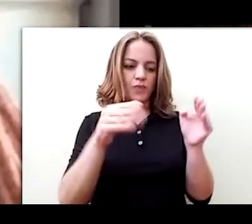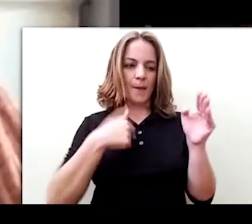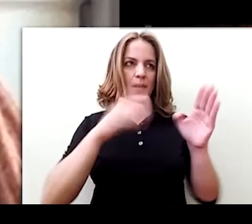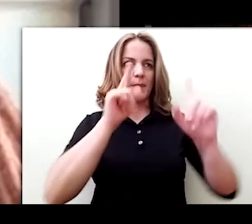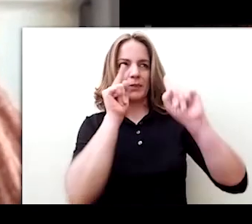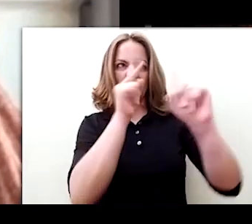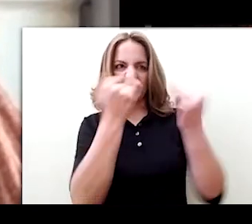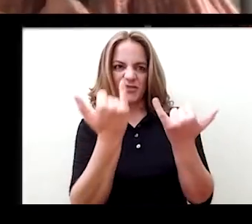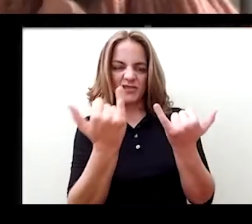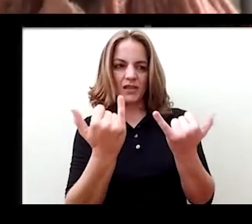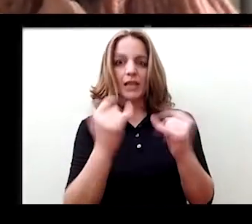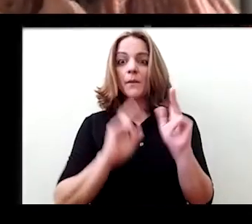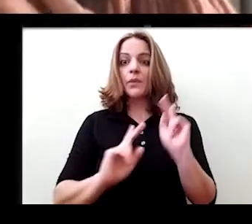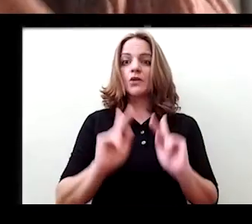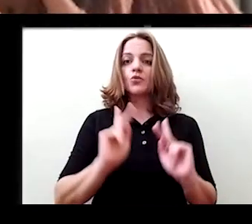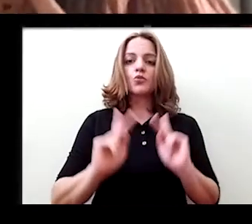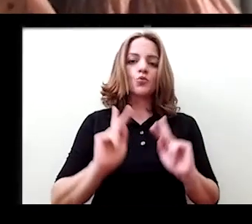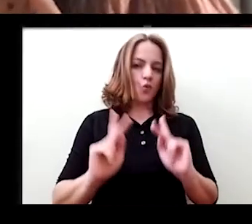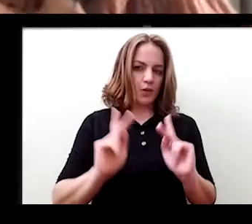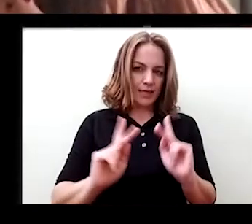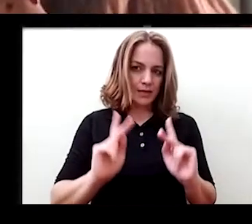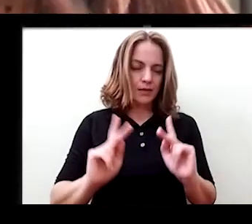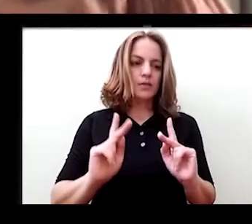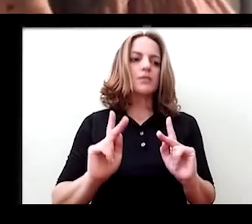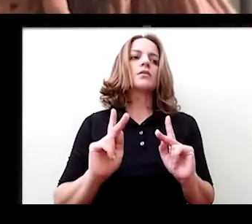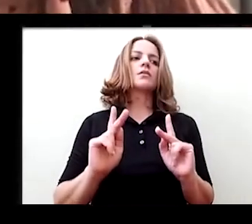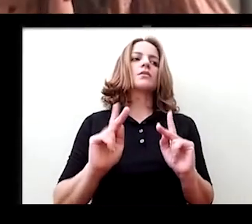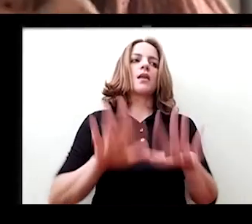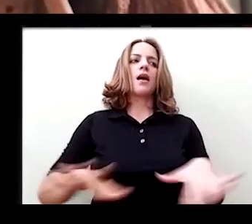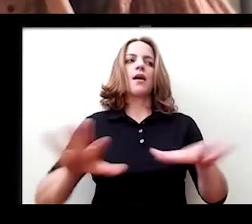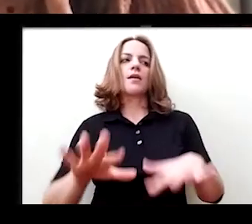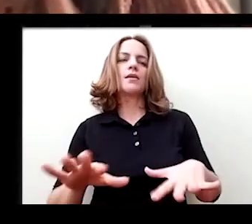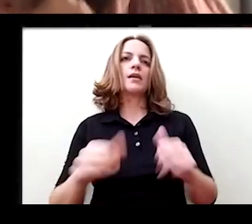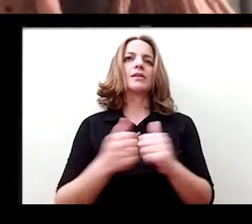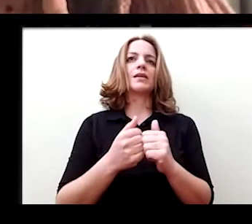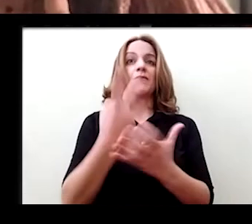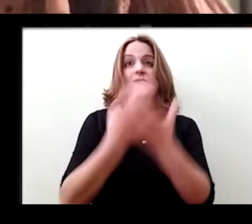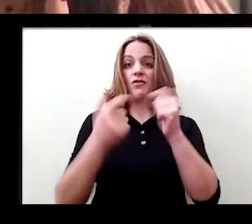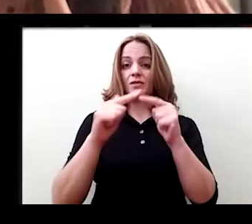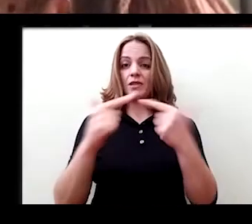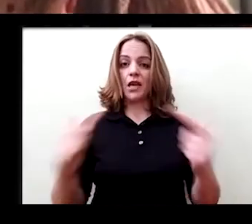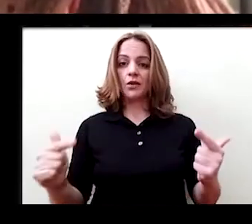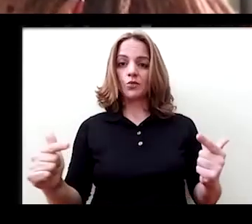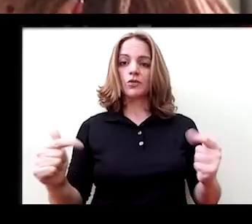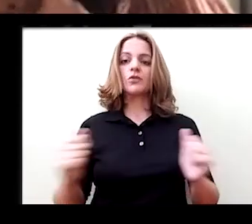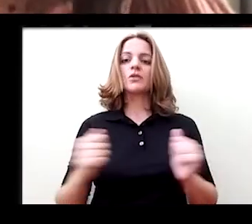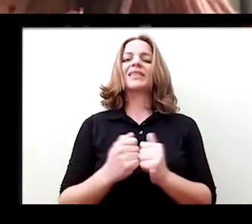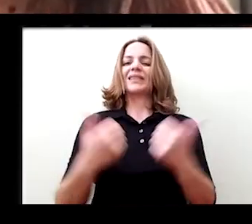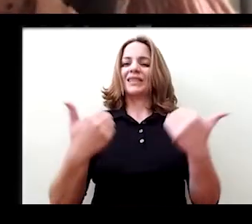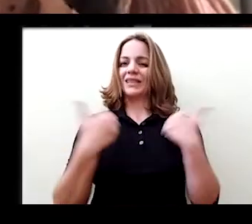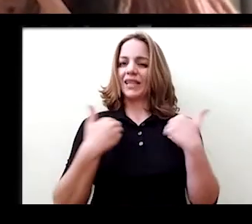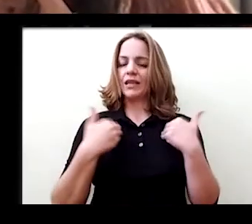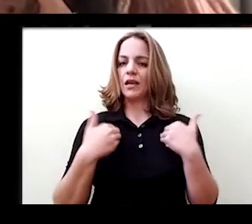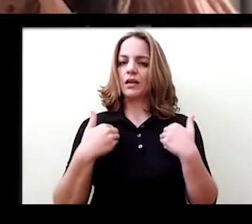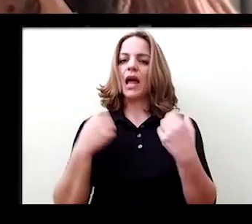grassroots, local, bilingual, and culturally relevant programs have funding and support from foundations to succeed. And another